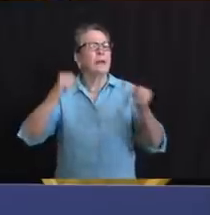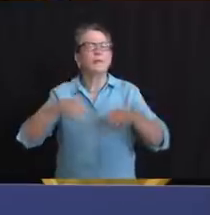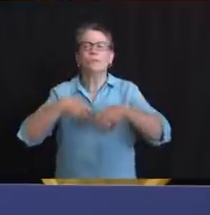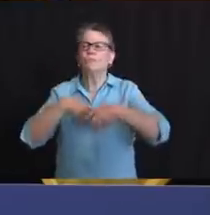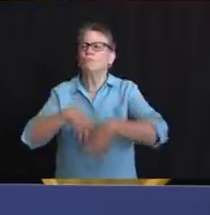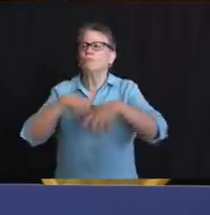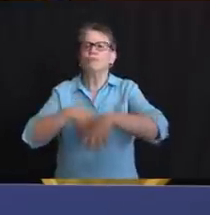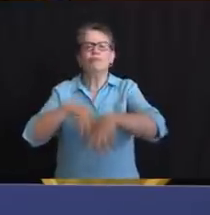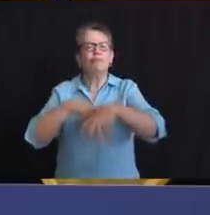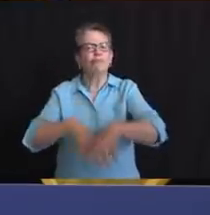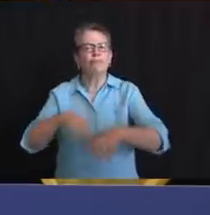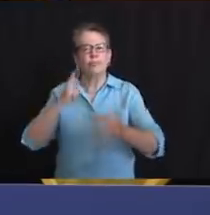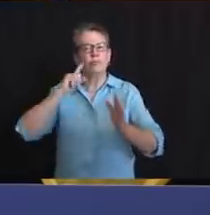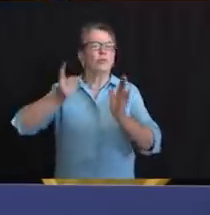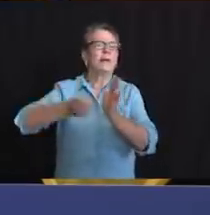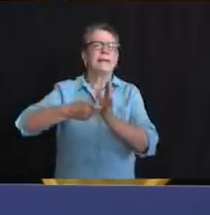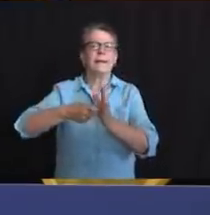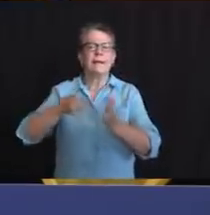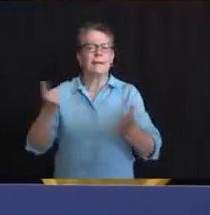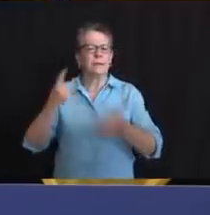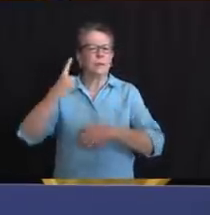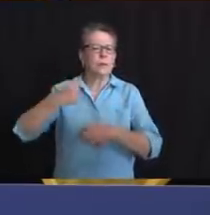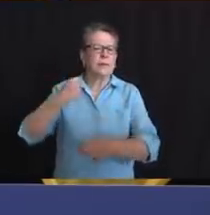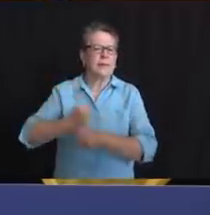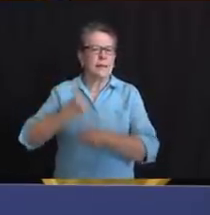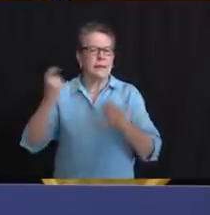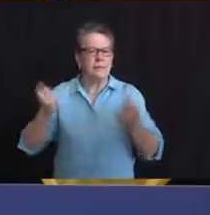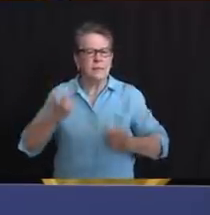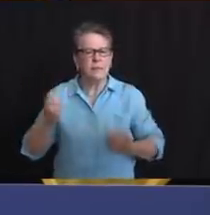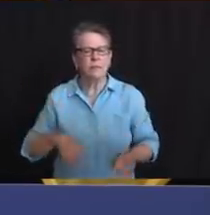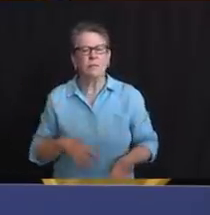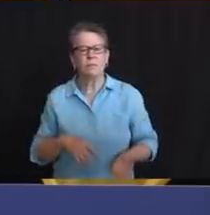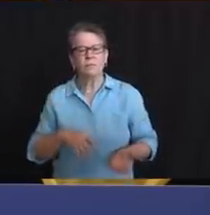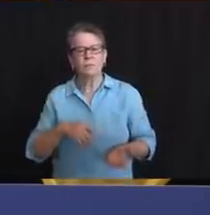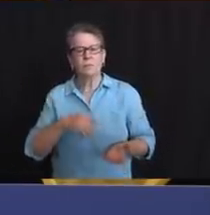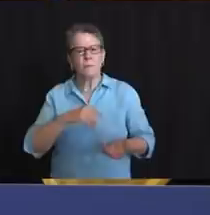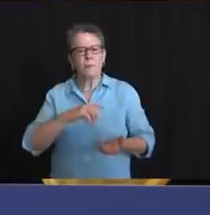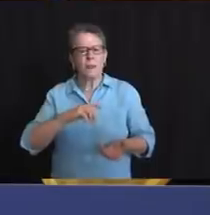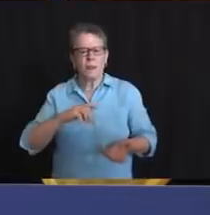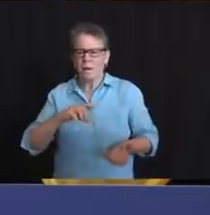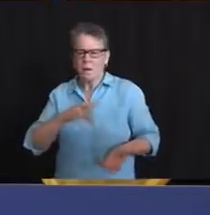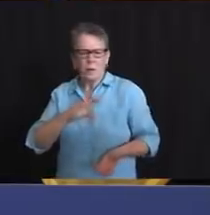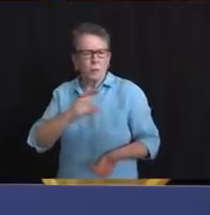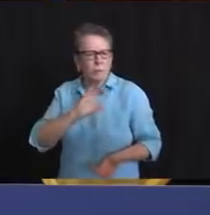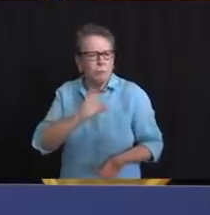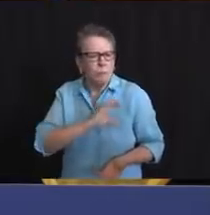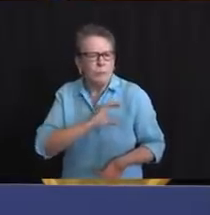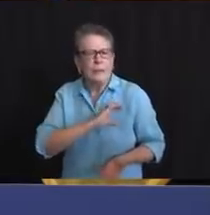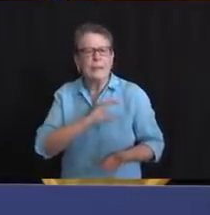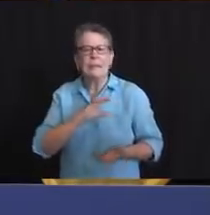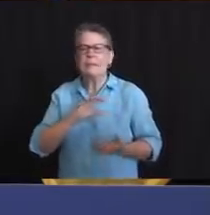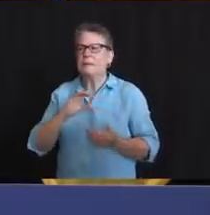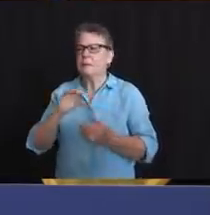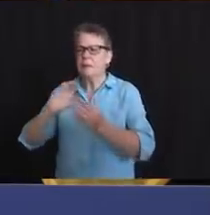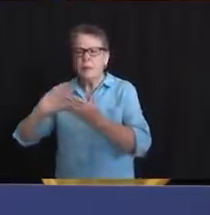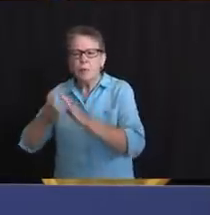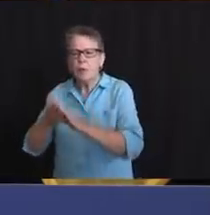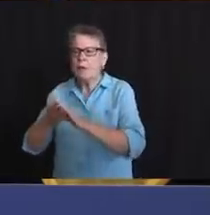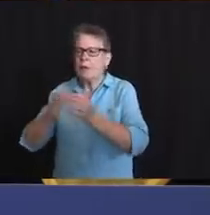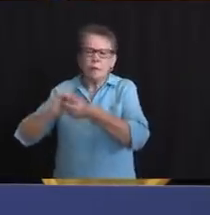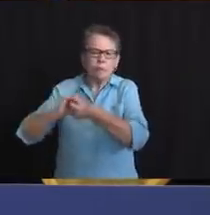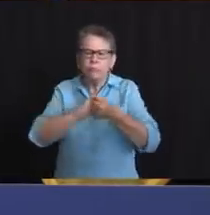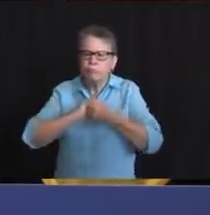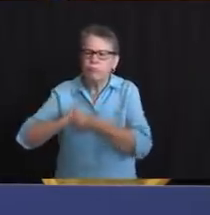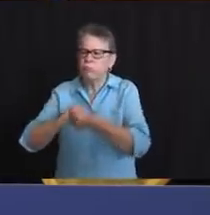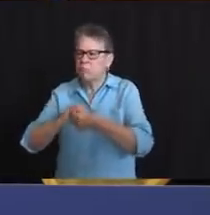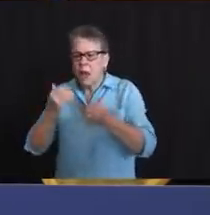serve. And I think New Jersey has been a model in that respect. But it's unfinished business. I mean, we're in